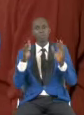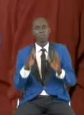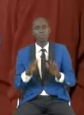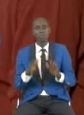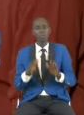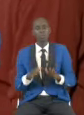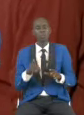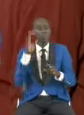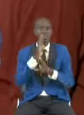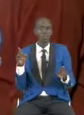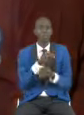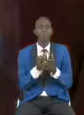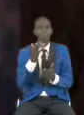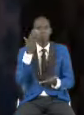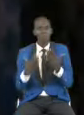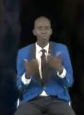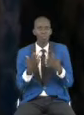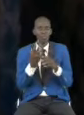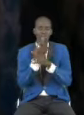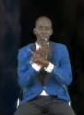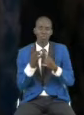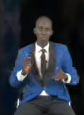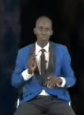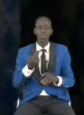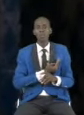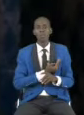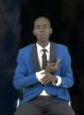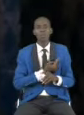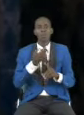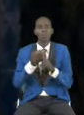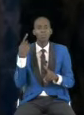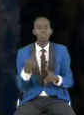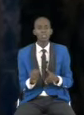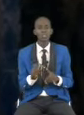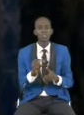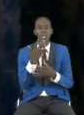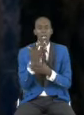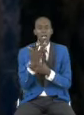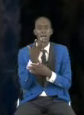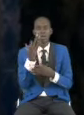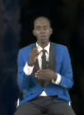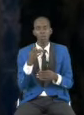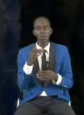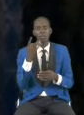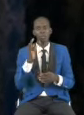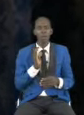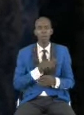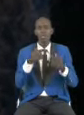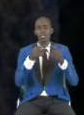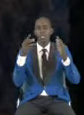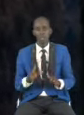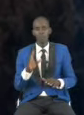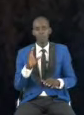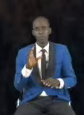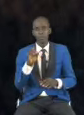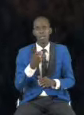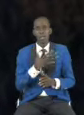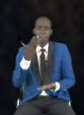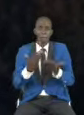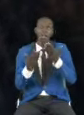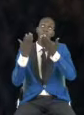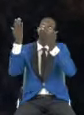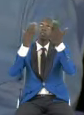might deliver us from the hand of our enemies and might serve him